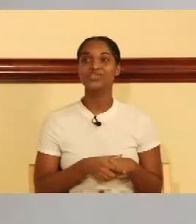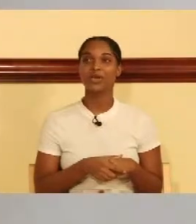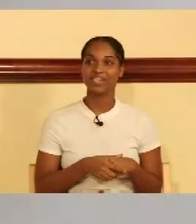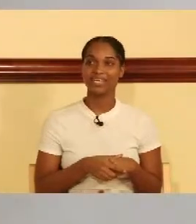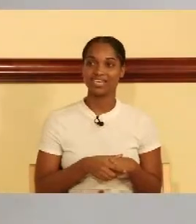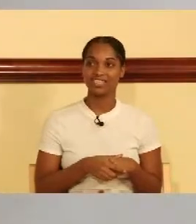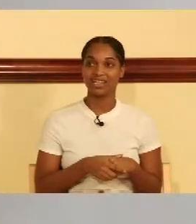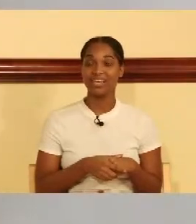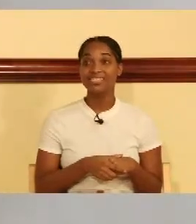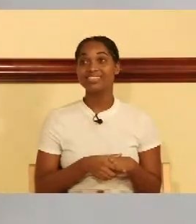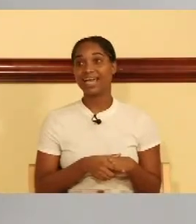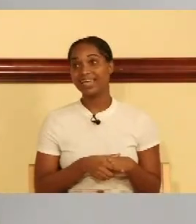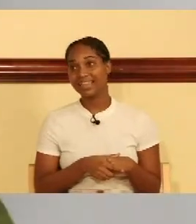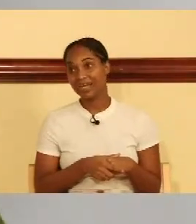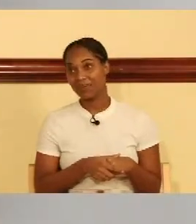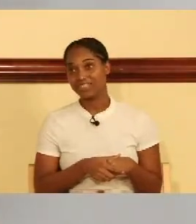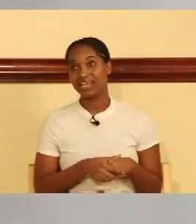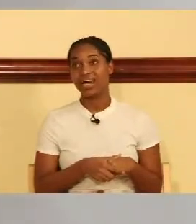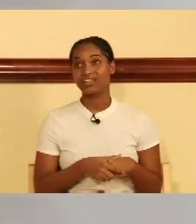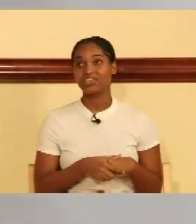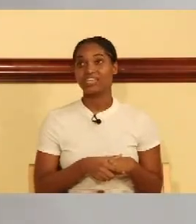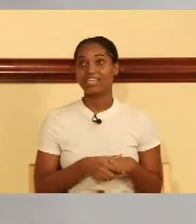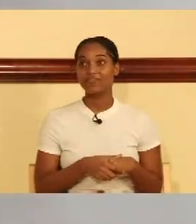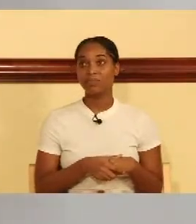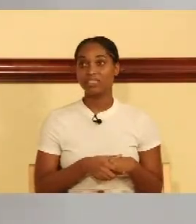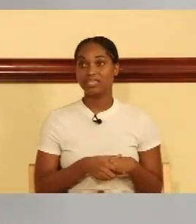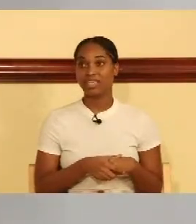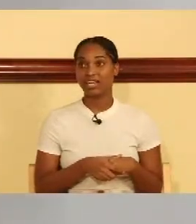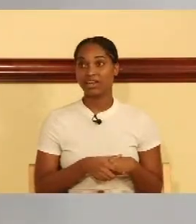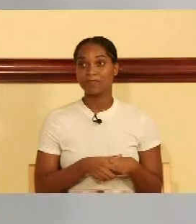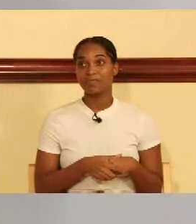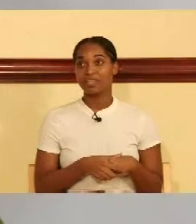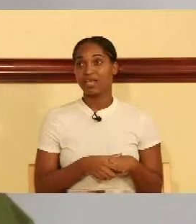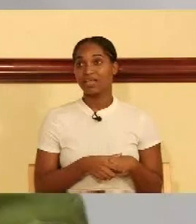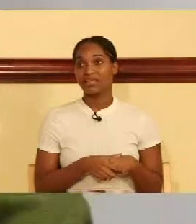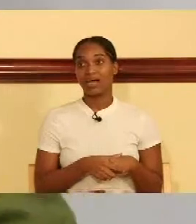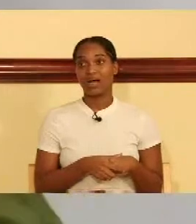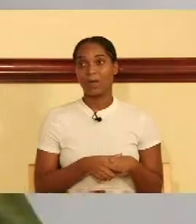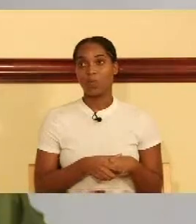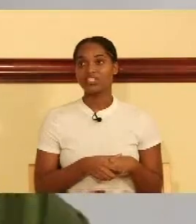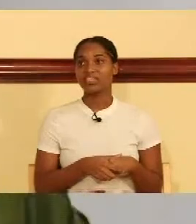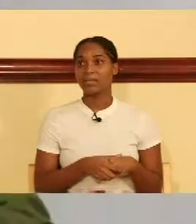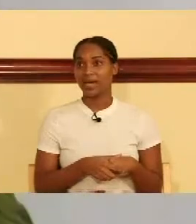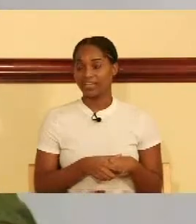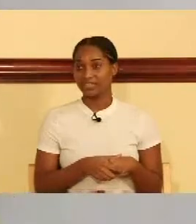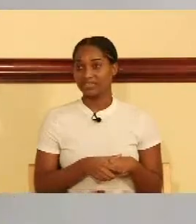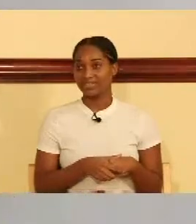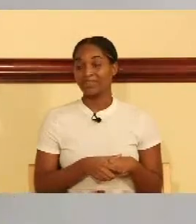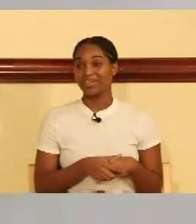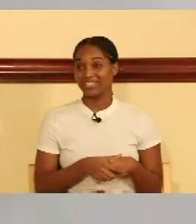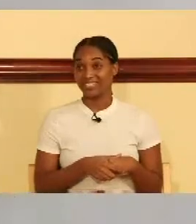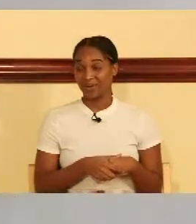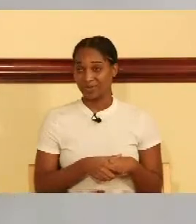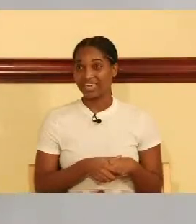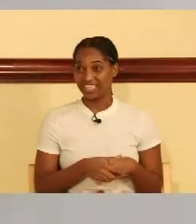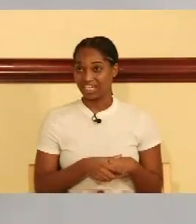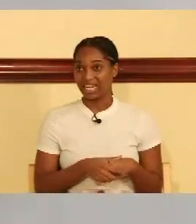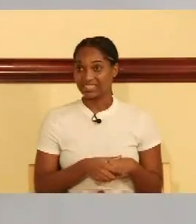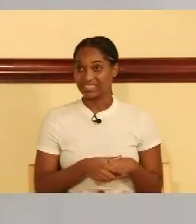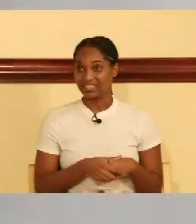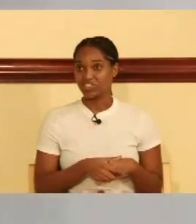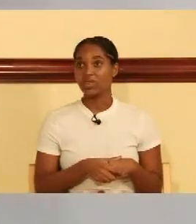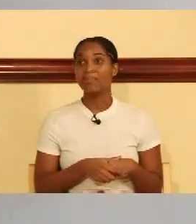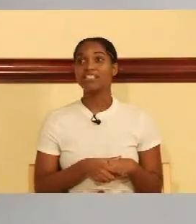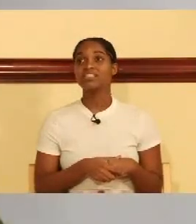to use communication, sign language, and also the deaf community there. What are their barriers? Their barriers is communication